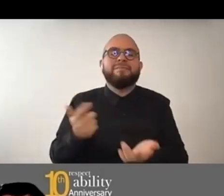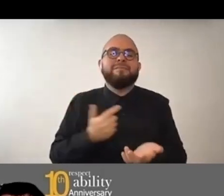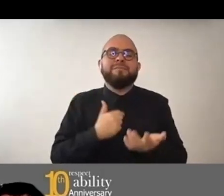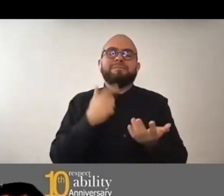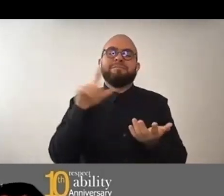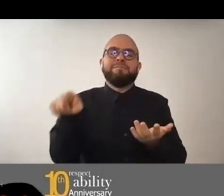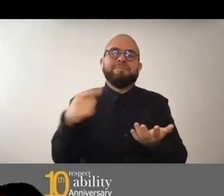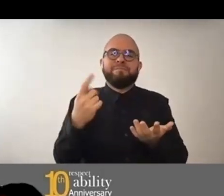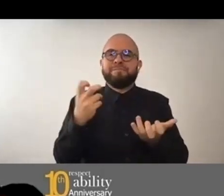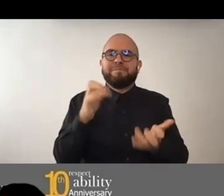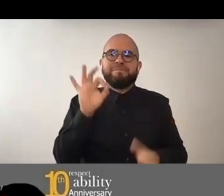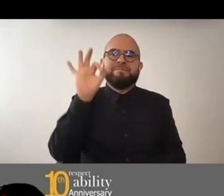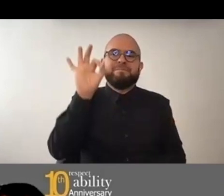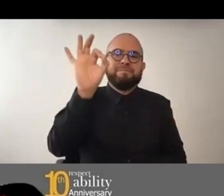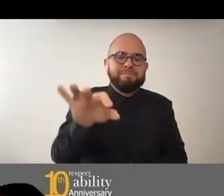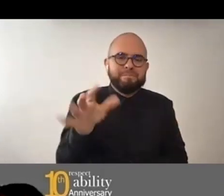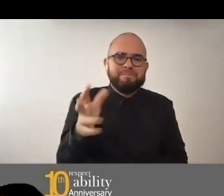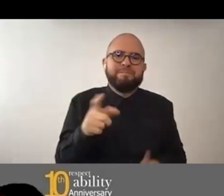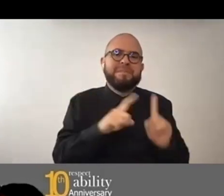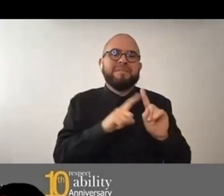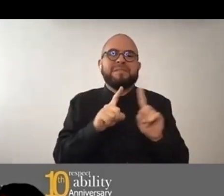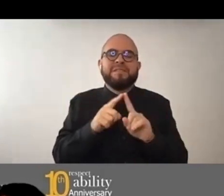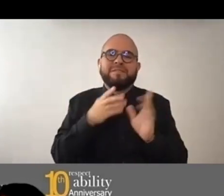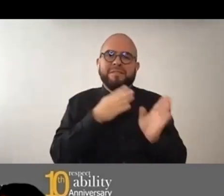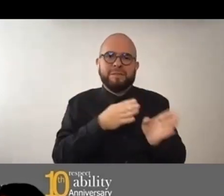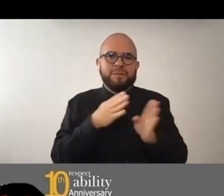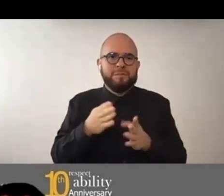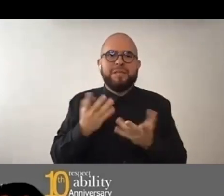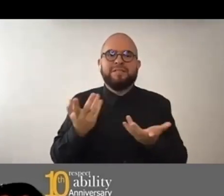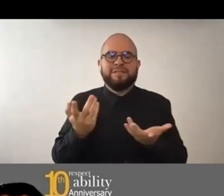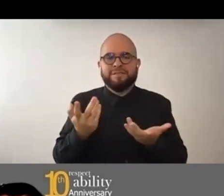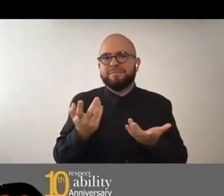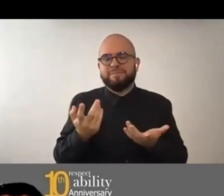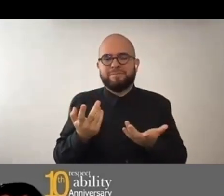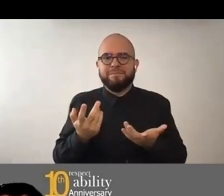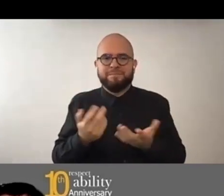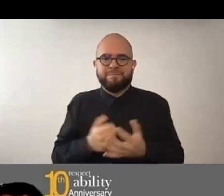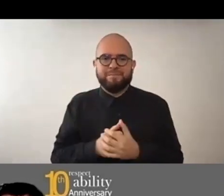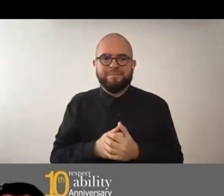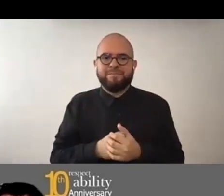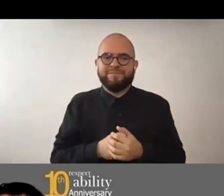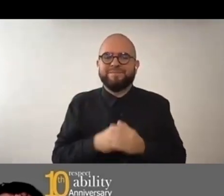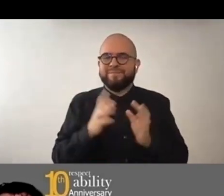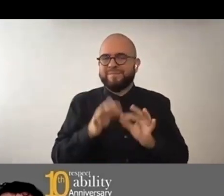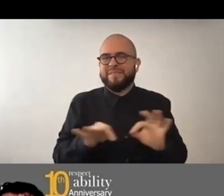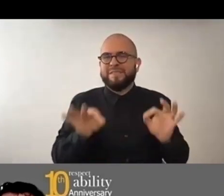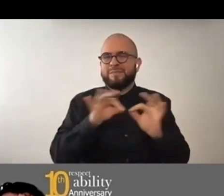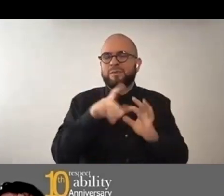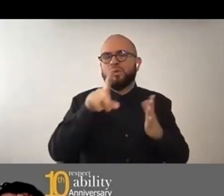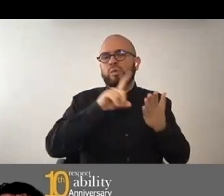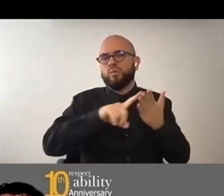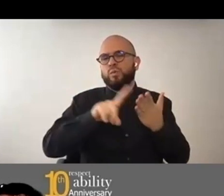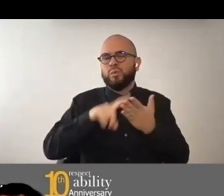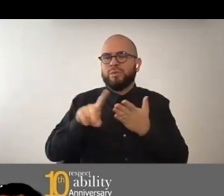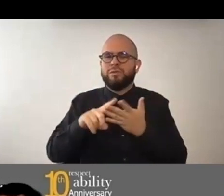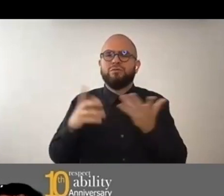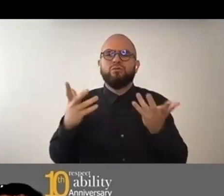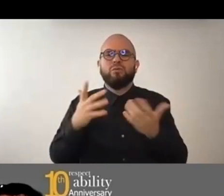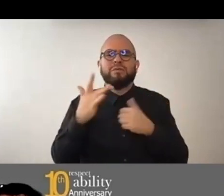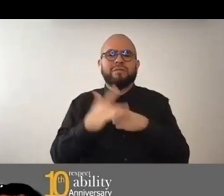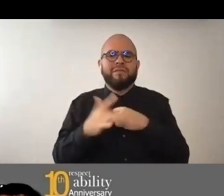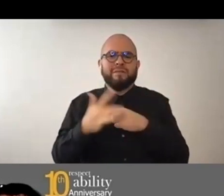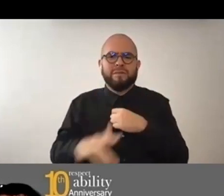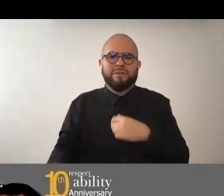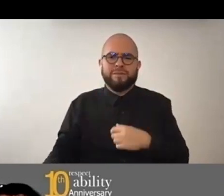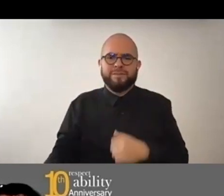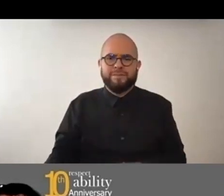that there are ways to sort of jury rig it together if you research the resources that are available in your state, at